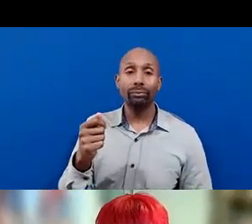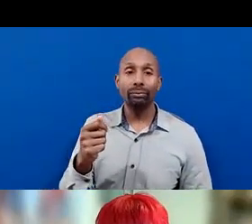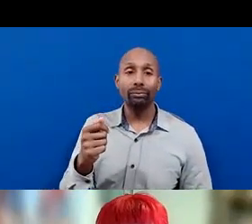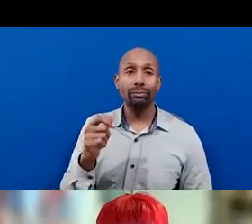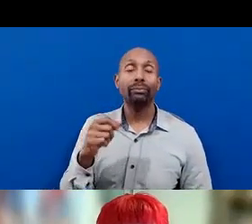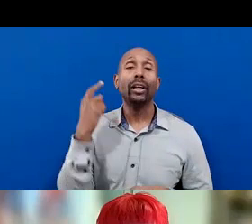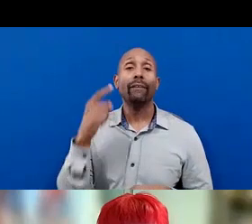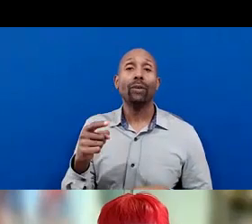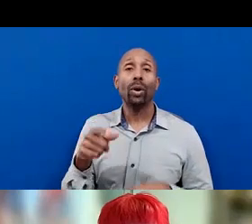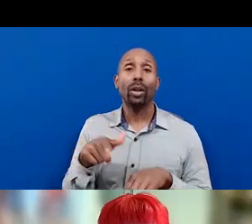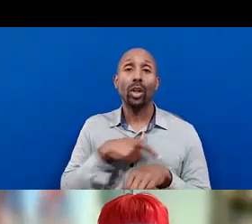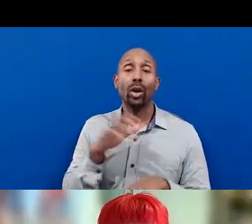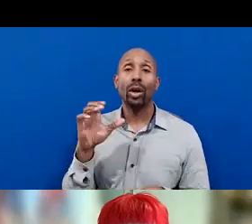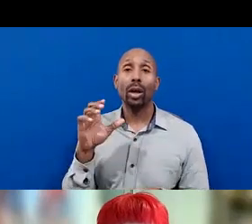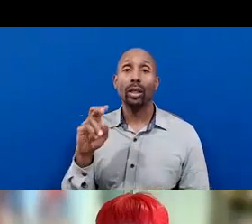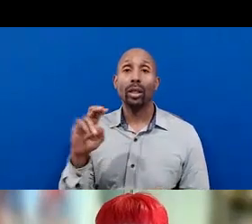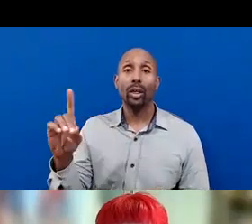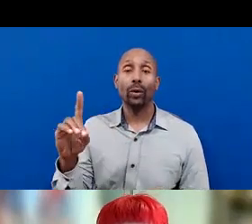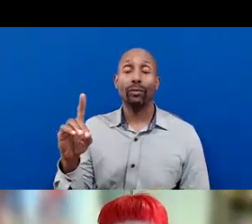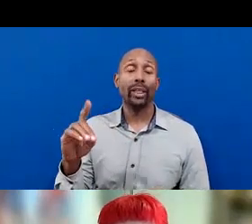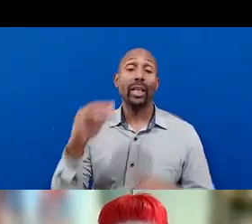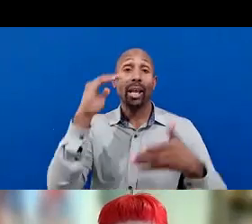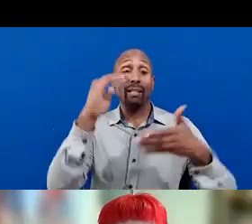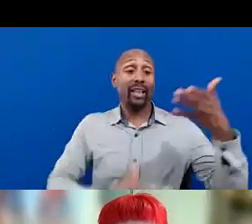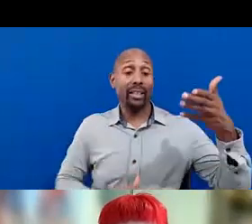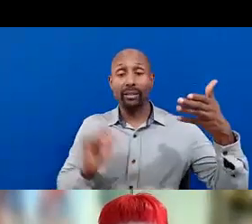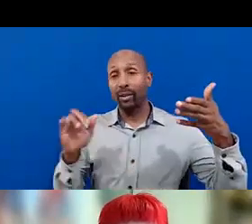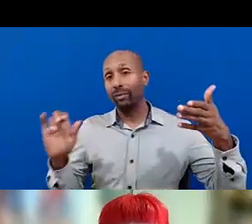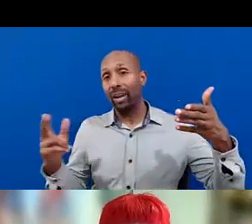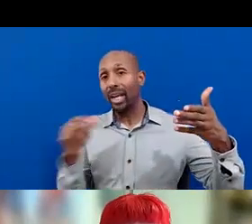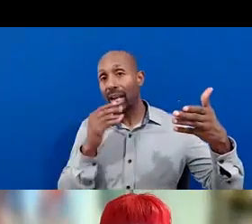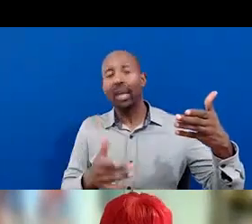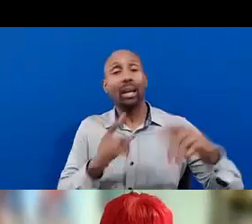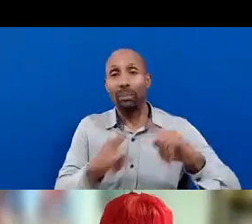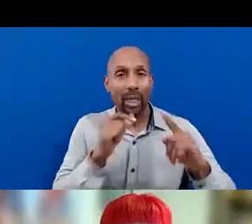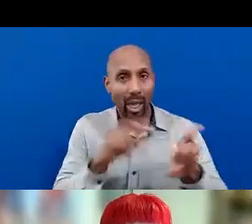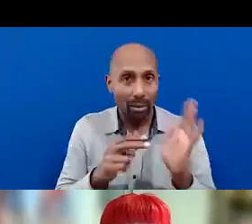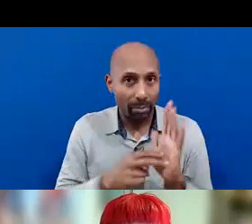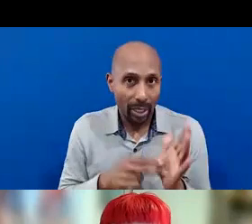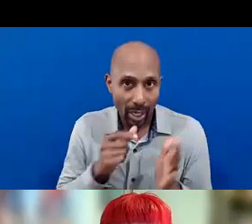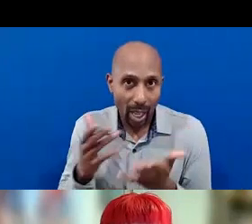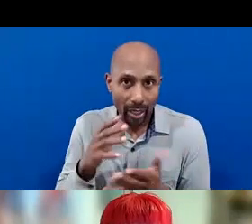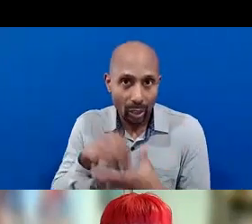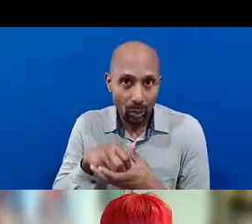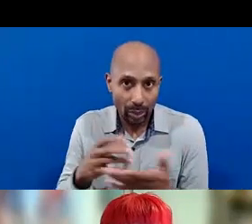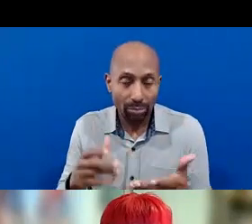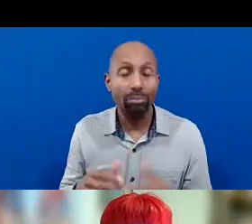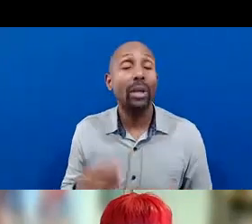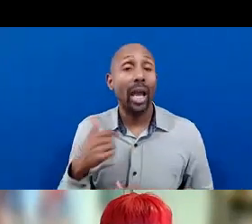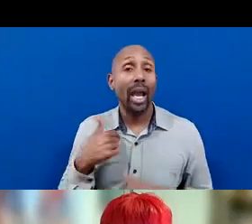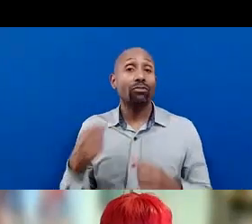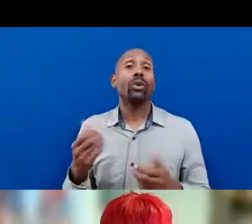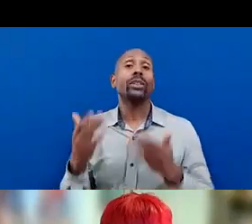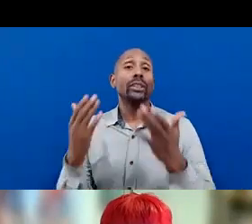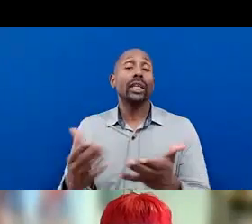for like long COVID either, but that doesn't mean it wouldn't be. So I would highly recommend talking to a healthcare